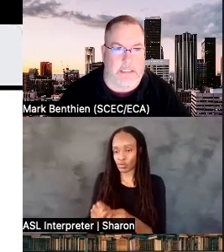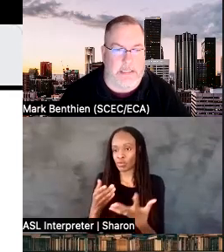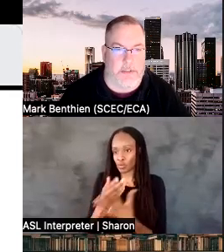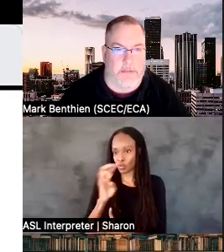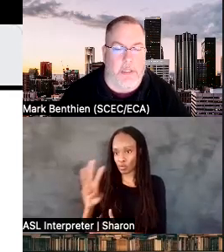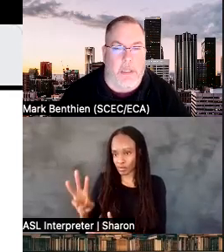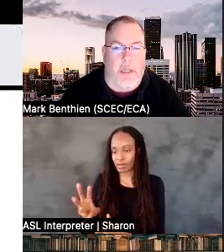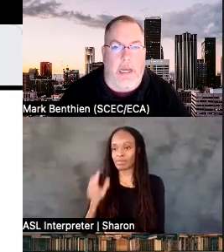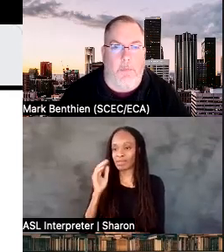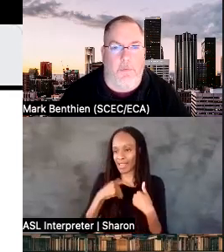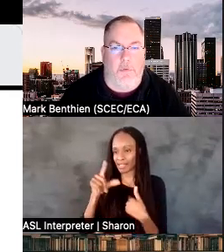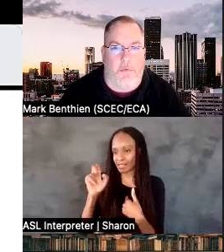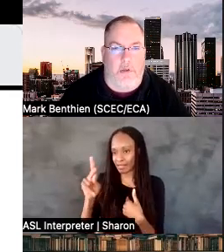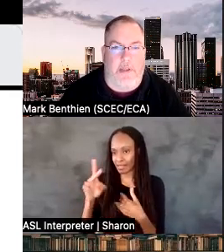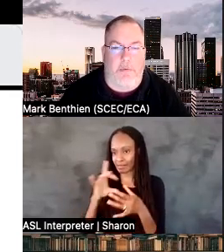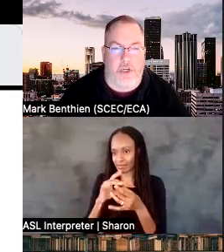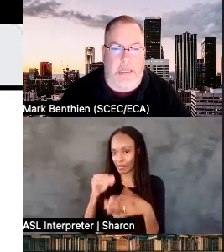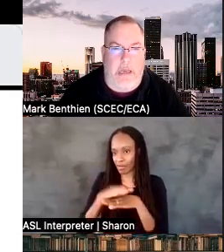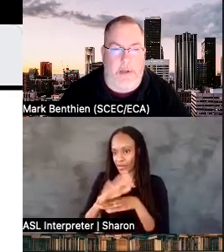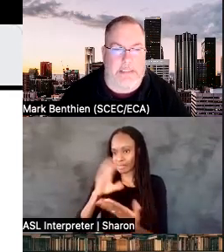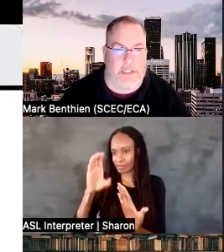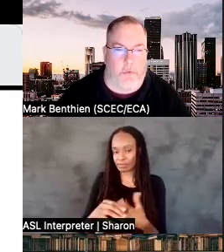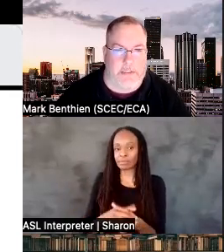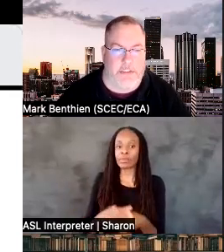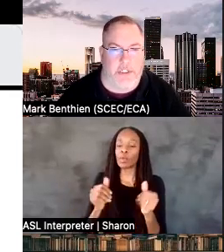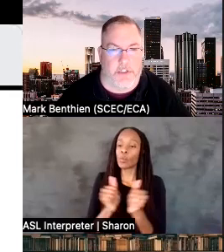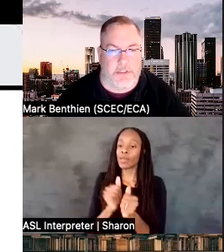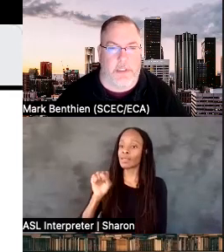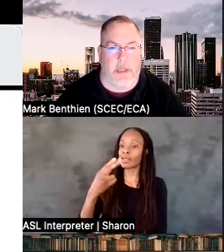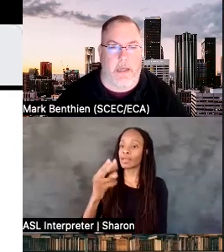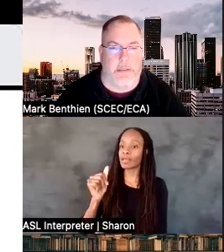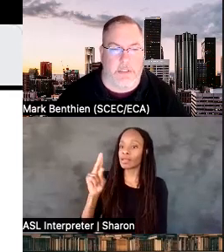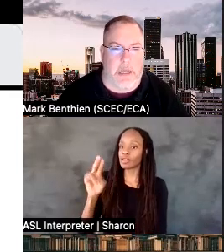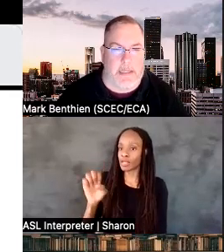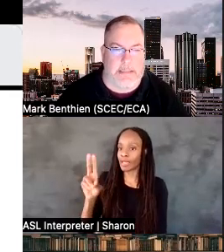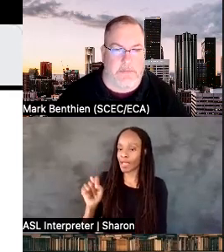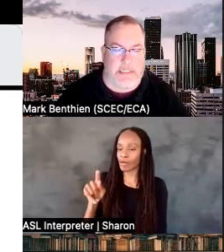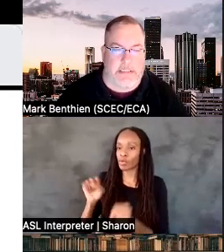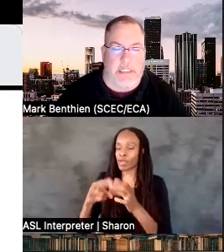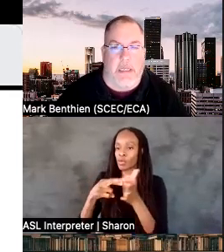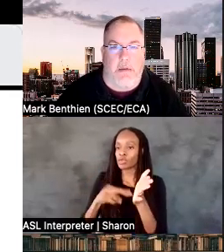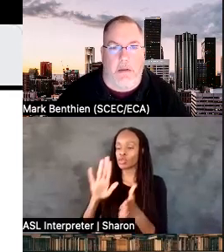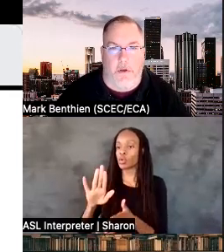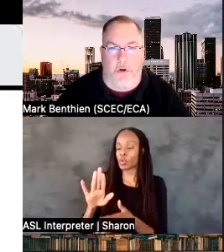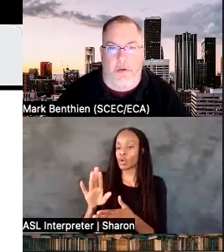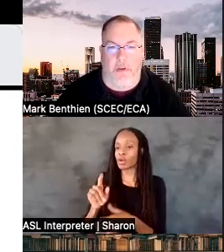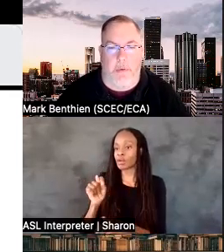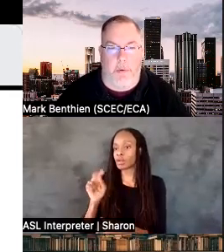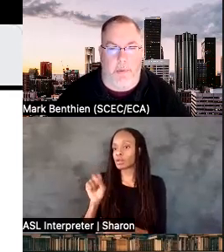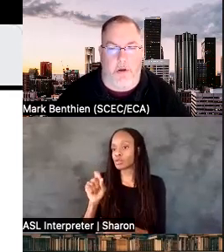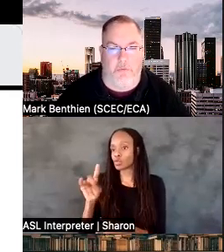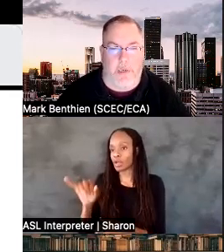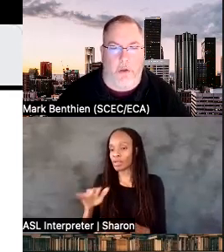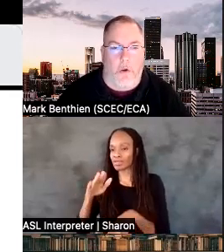earthquakecountry.org/calendar has a link to it. Just like with Shakeout, we ask that you register your tsunami activities either during